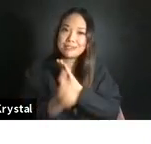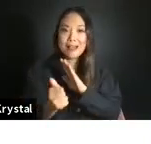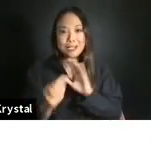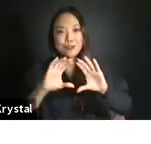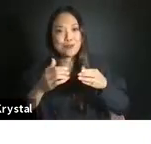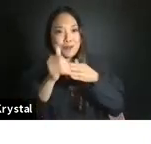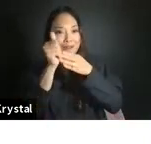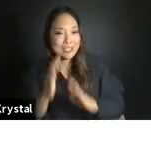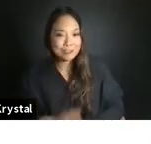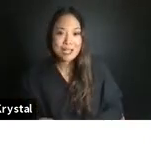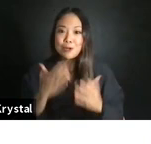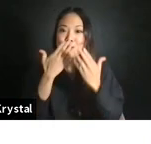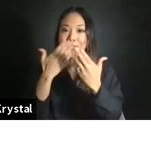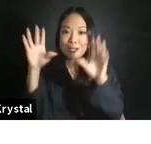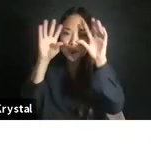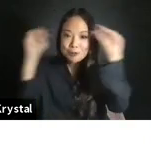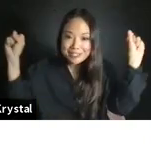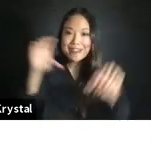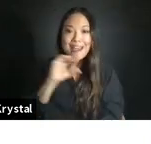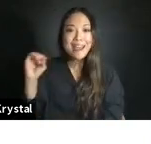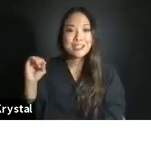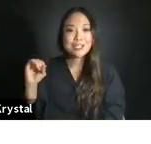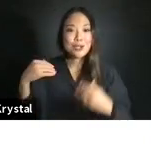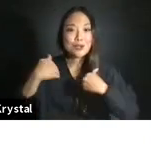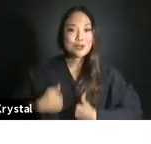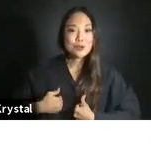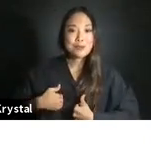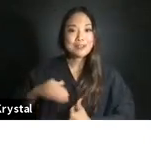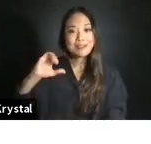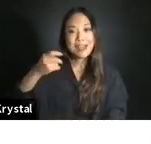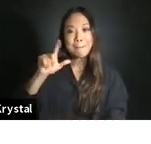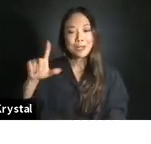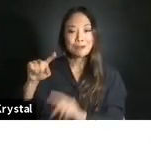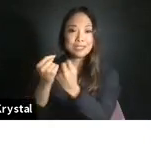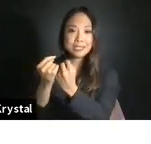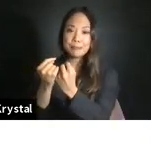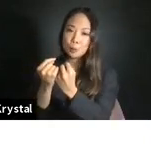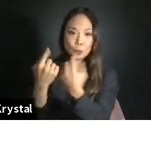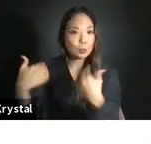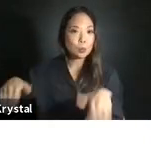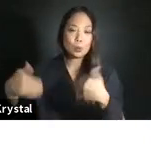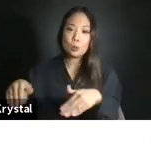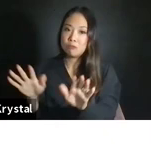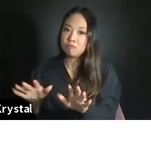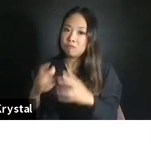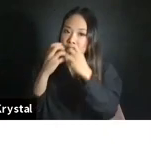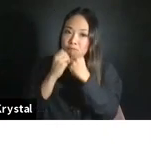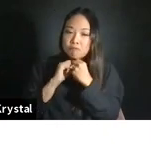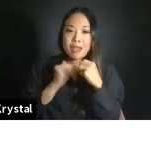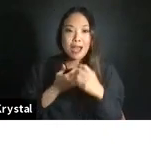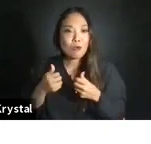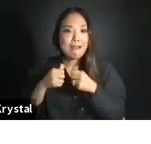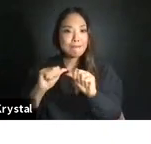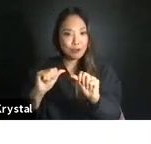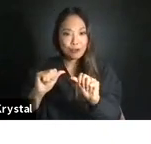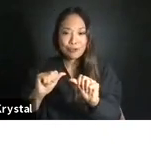superintendents and our human capital team who are also critical uh to our effort to